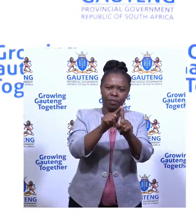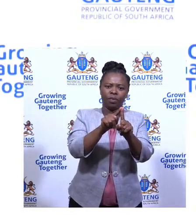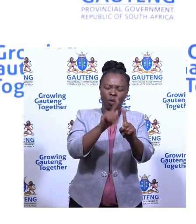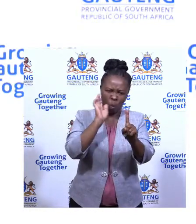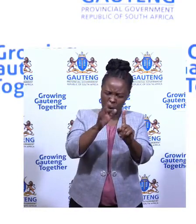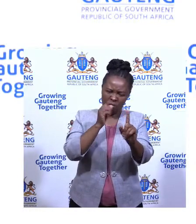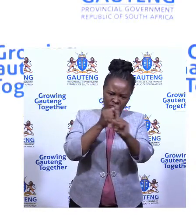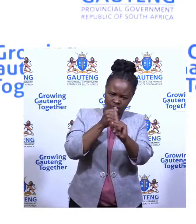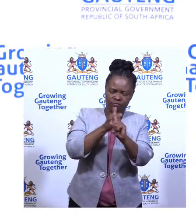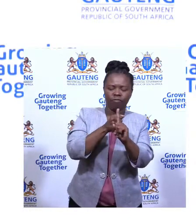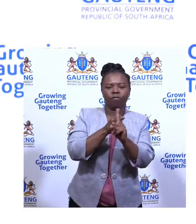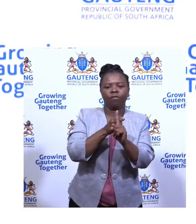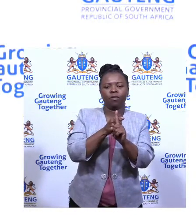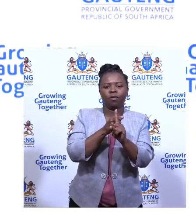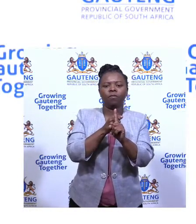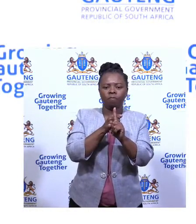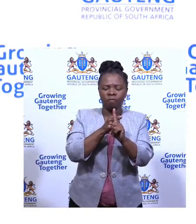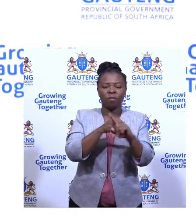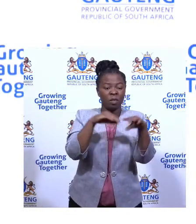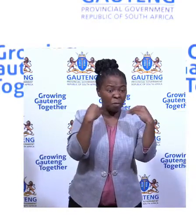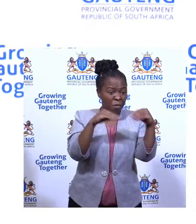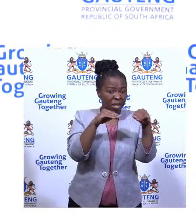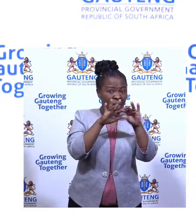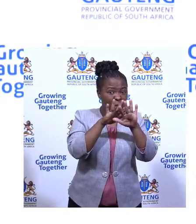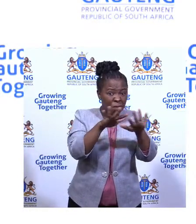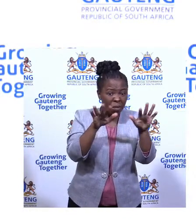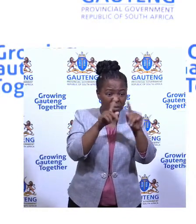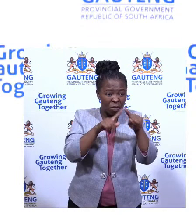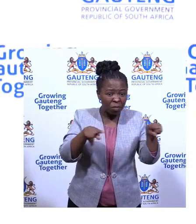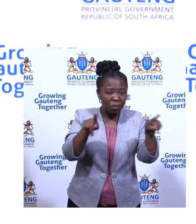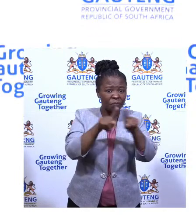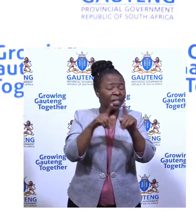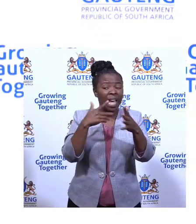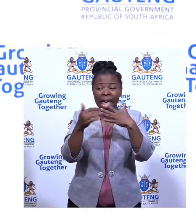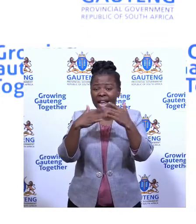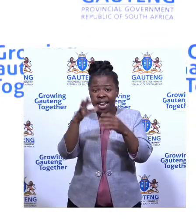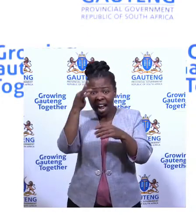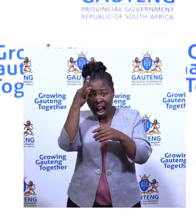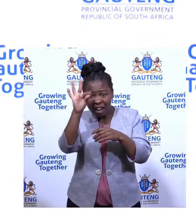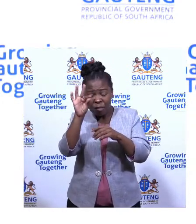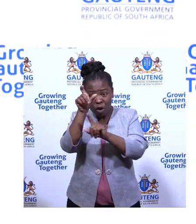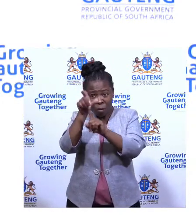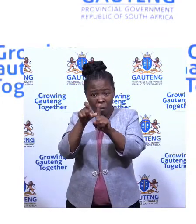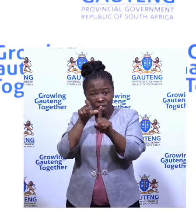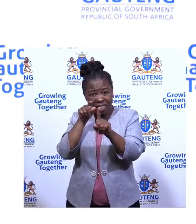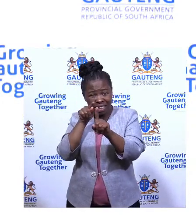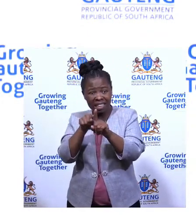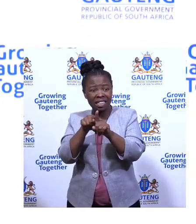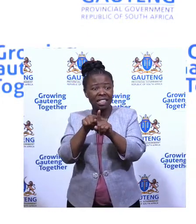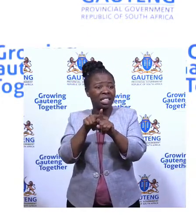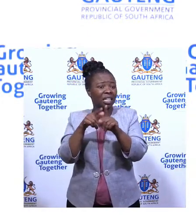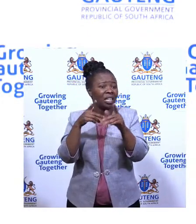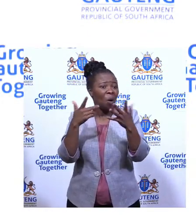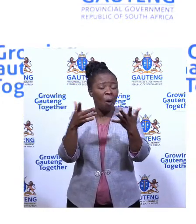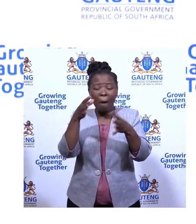pursue. Where it is business people and any government official,